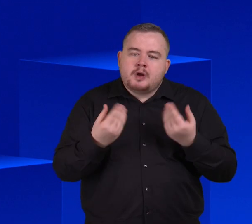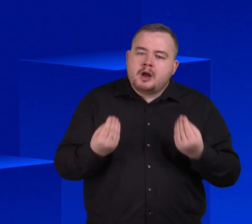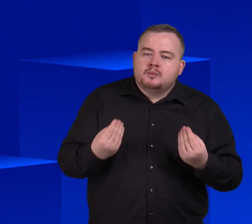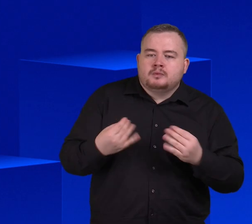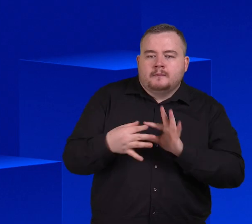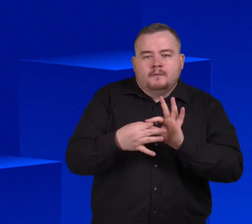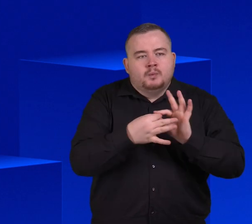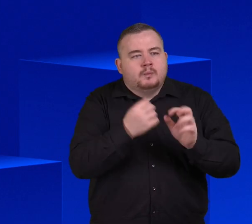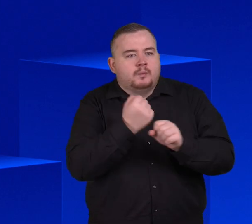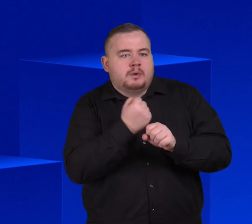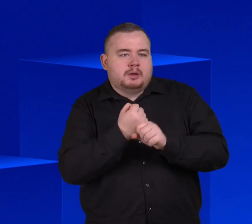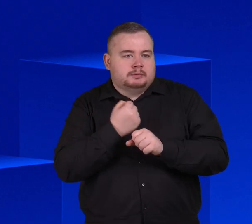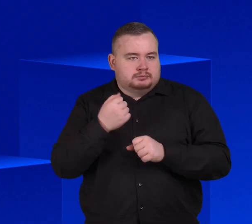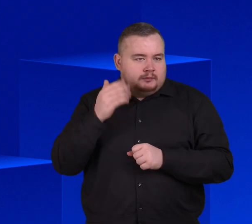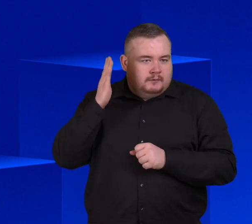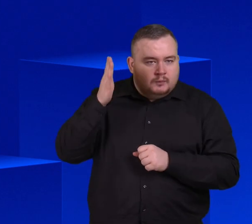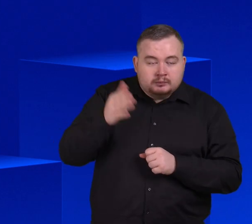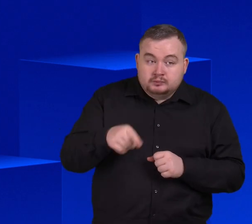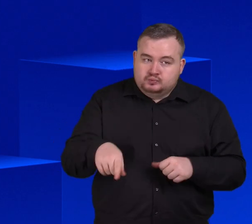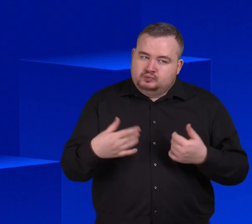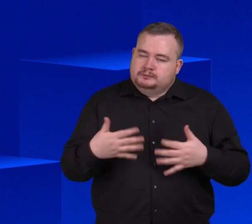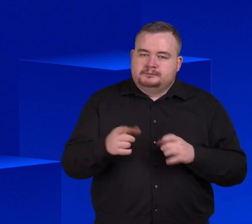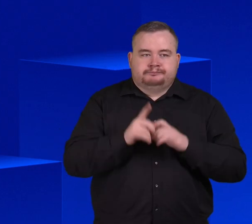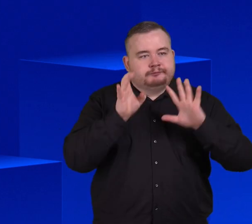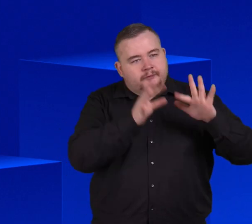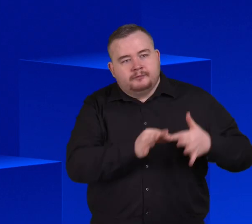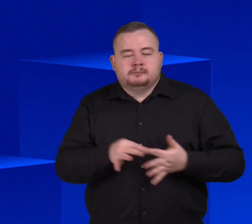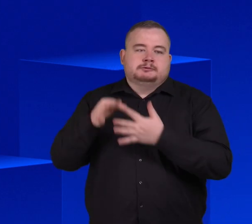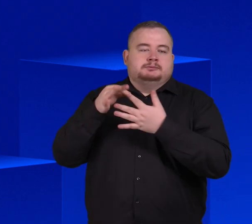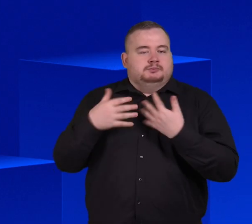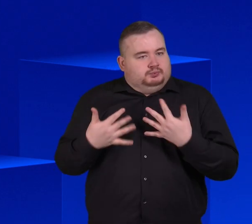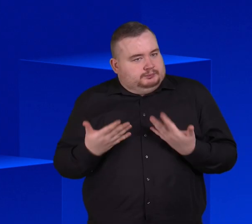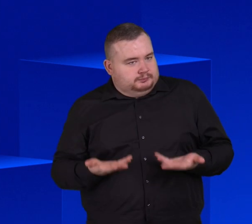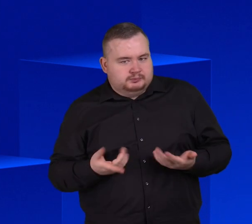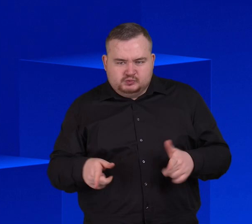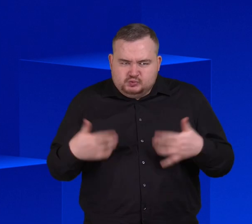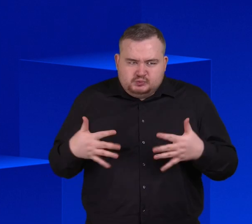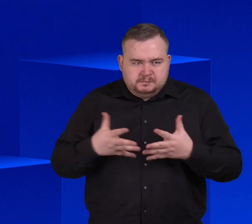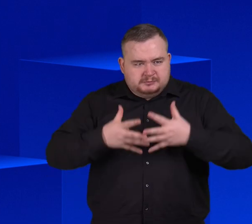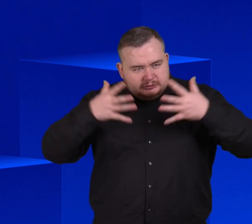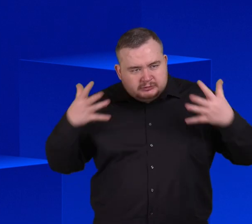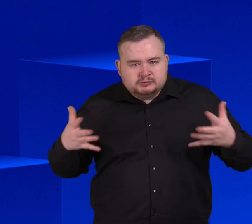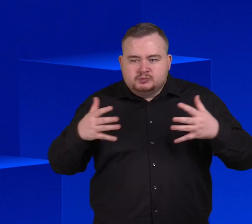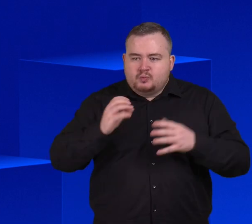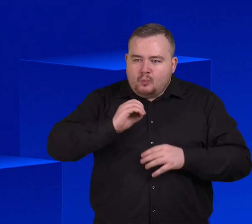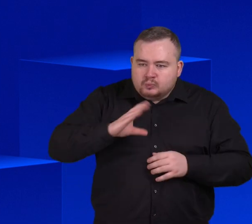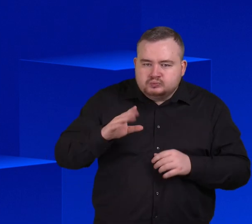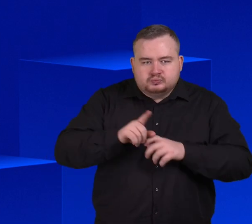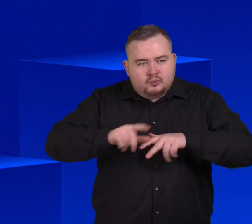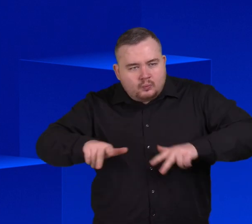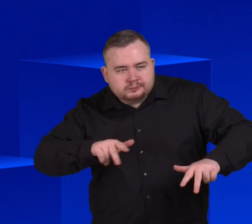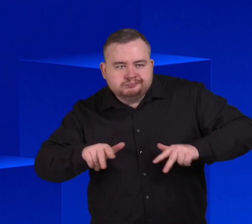there are a lot of organizations that bear similar names, similar acronyms, and we are